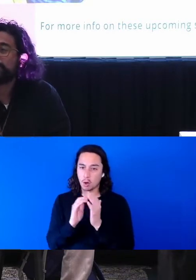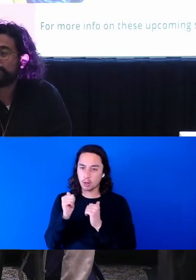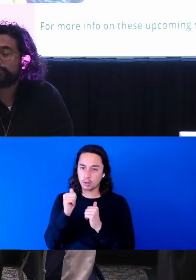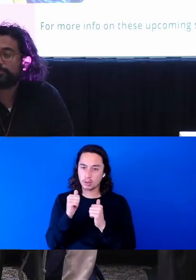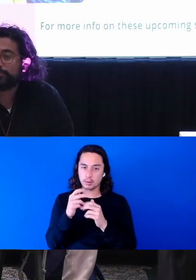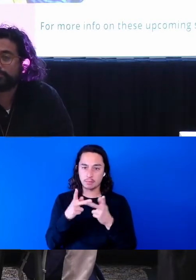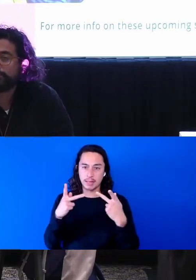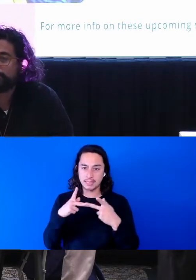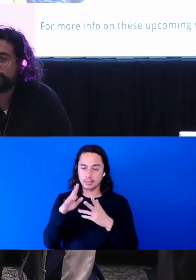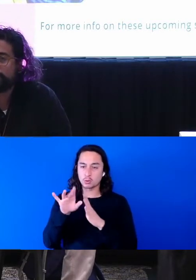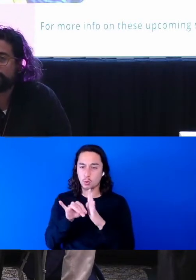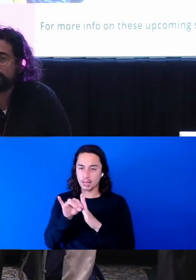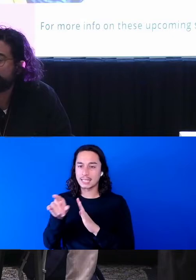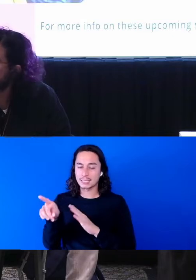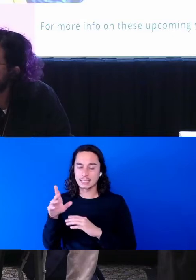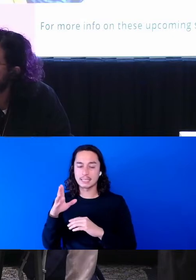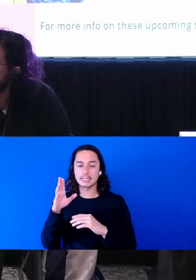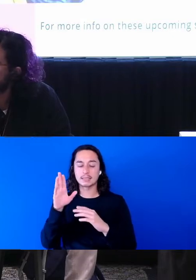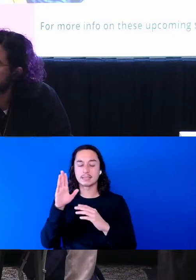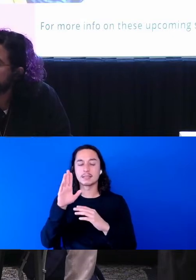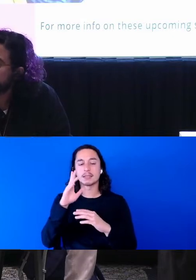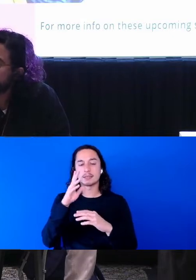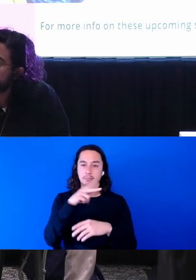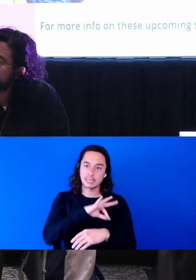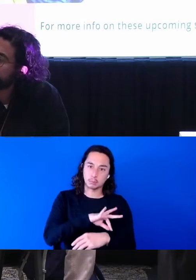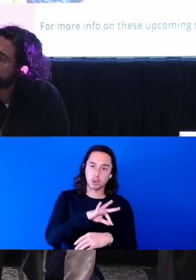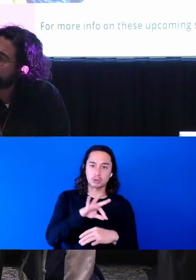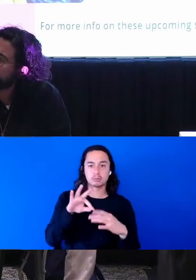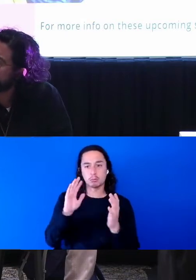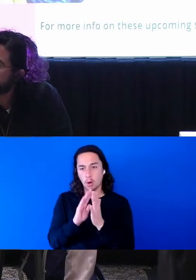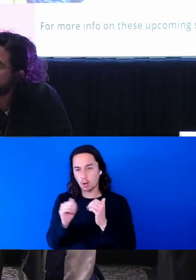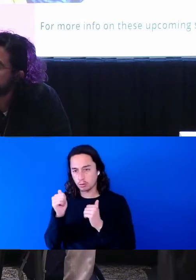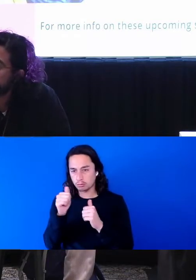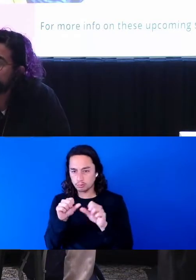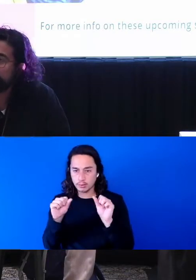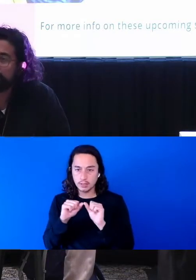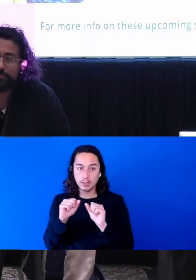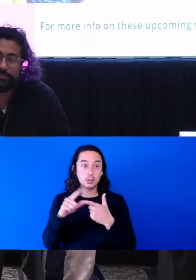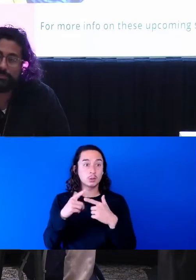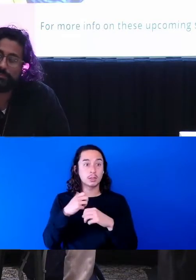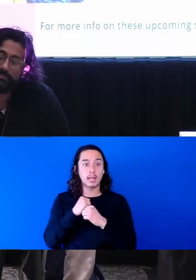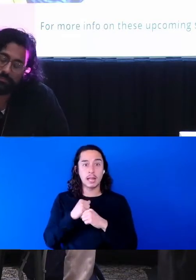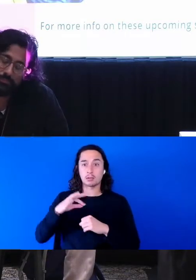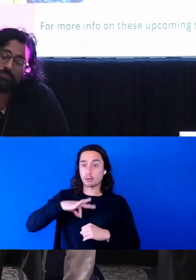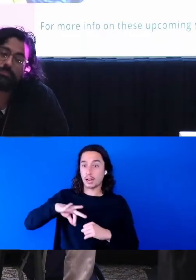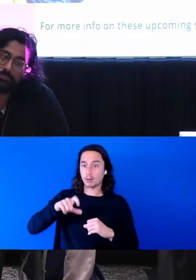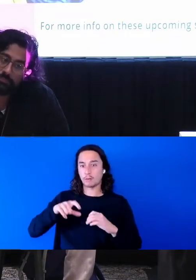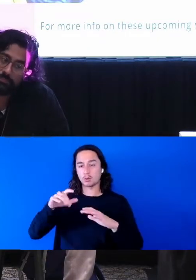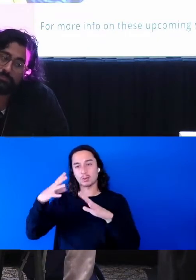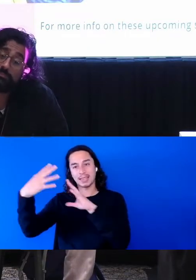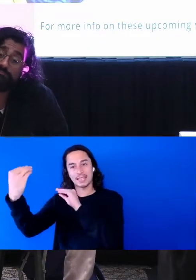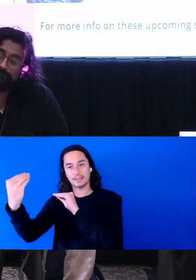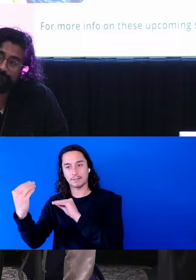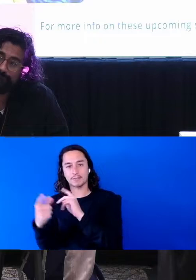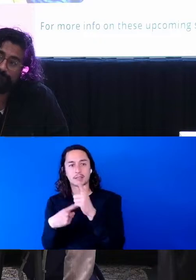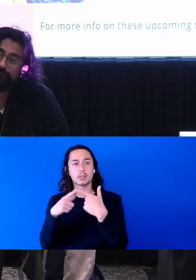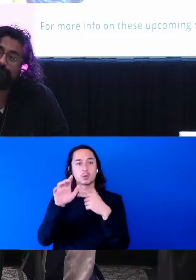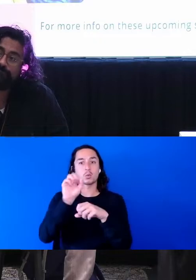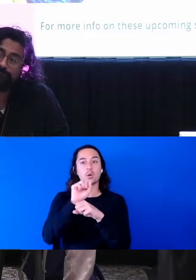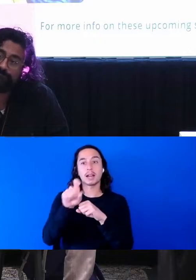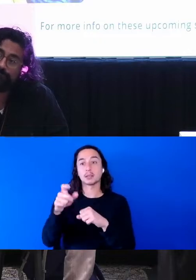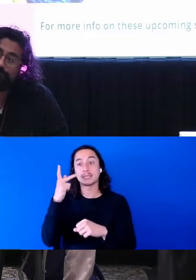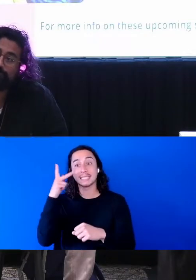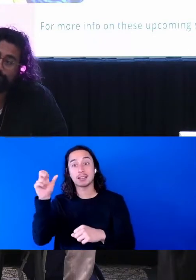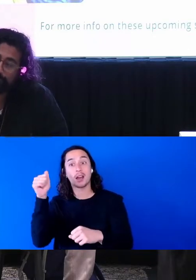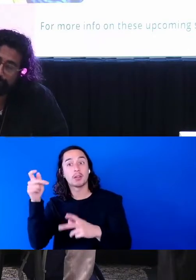which Pittsburgh is, which is that it kind of feels like a lot of times in order to get credibility, you have to leave, and that your work has to be seen somewhere else,